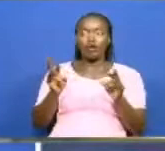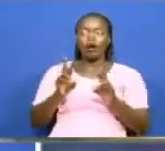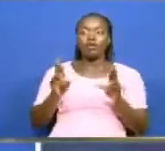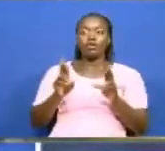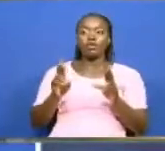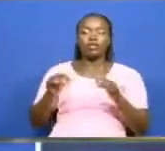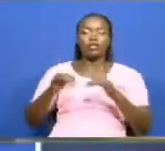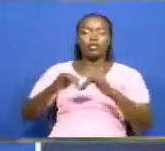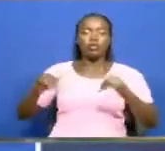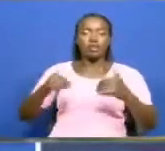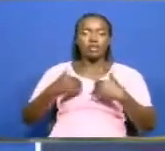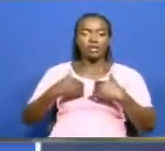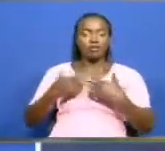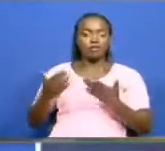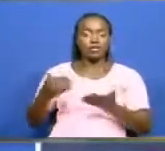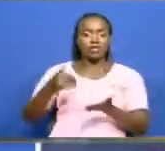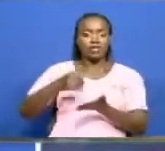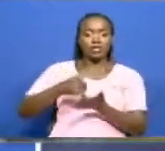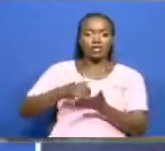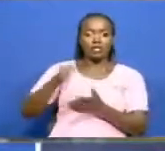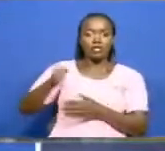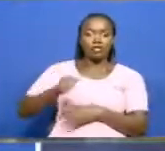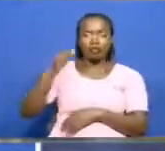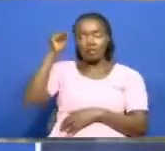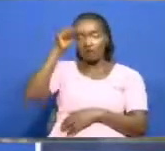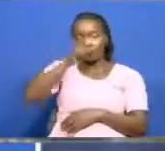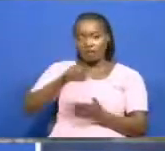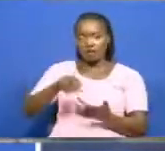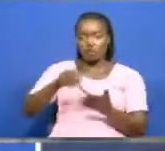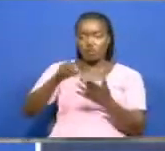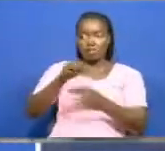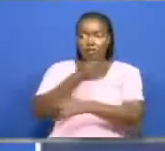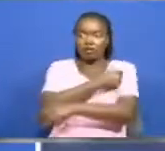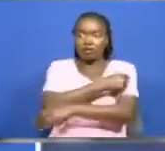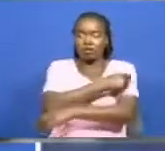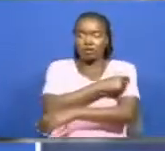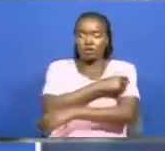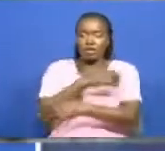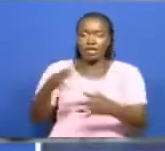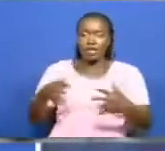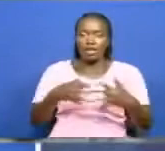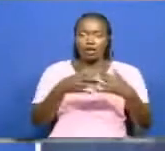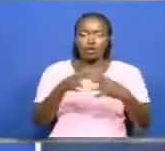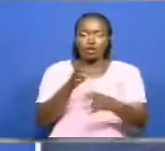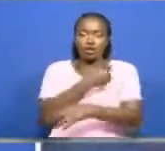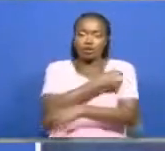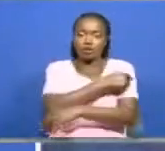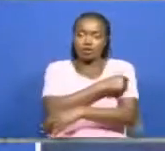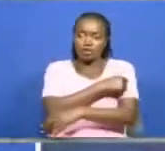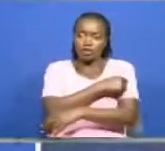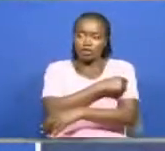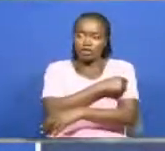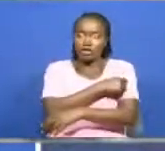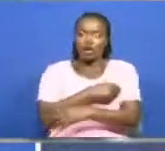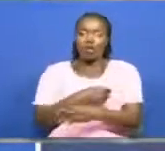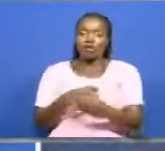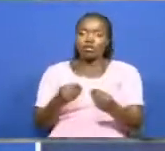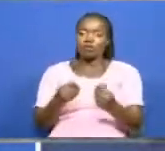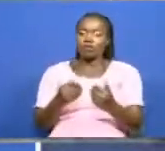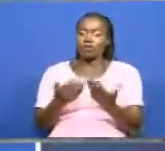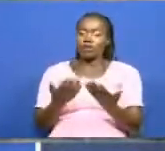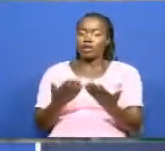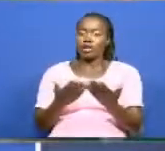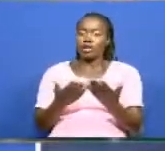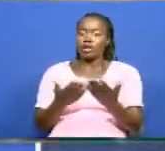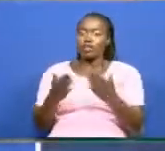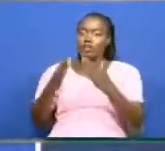up space at Konza include South African Specialized Hospital, an American hospital, software development companies, real estate